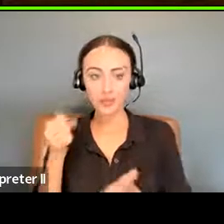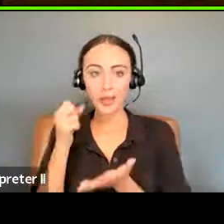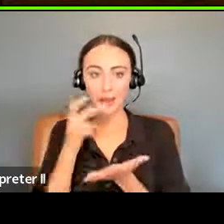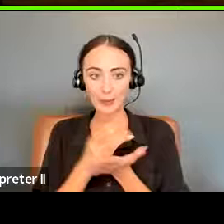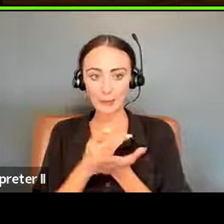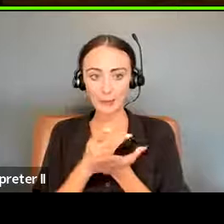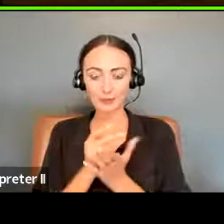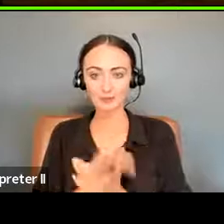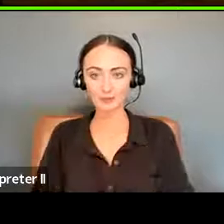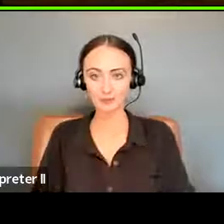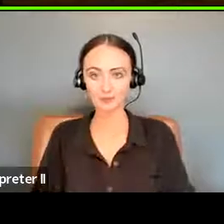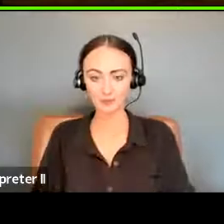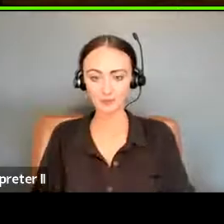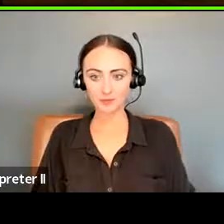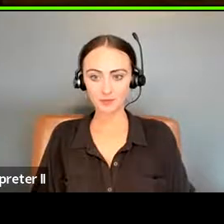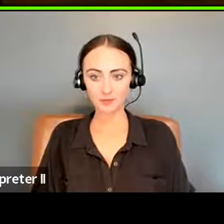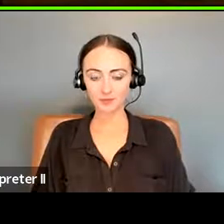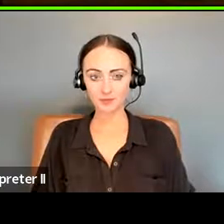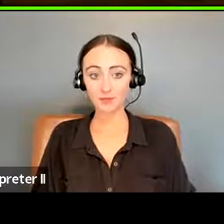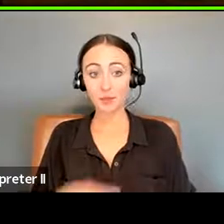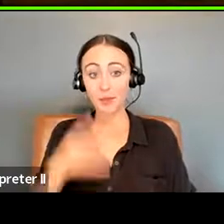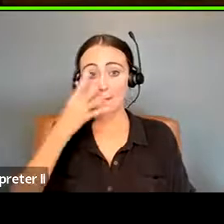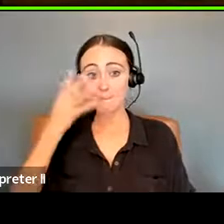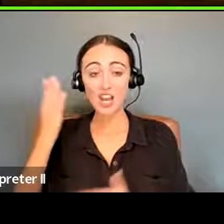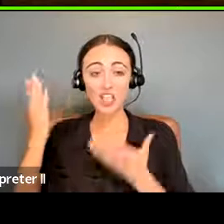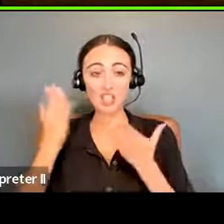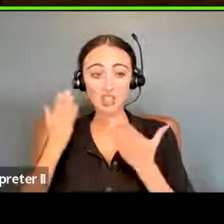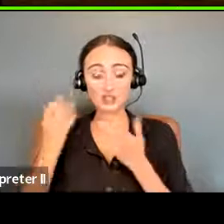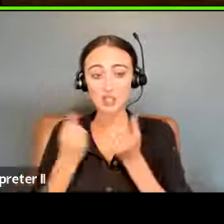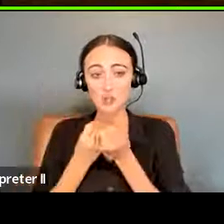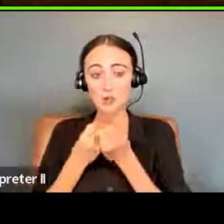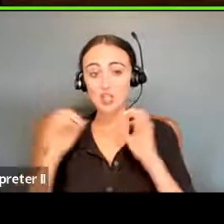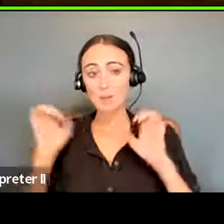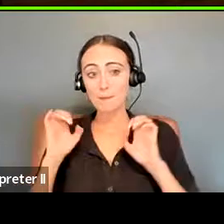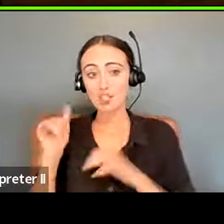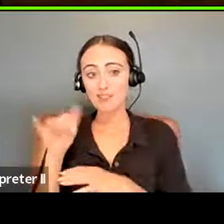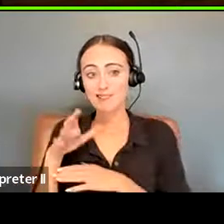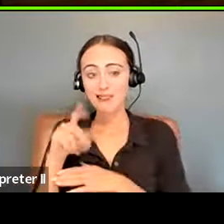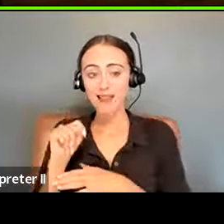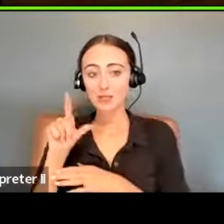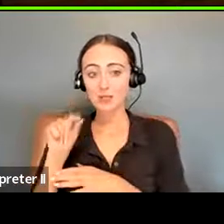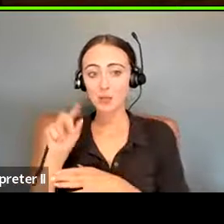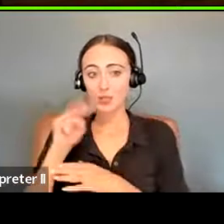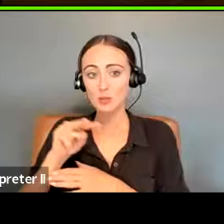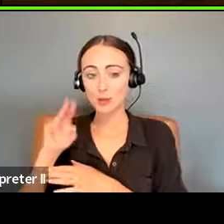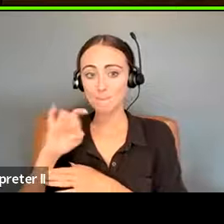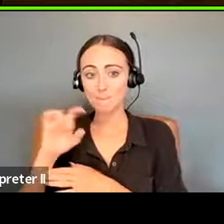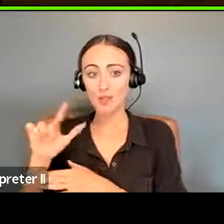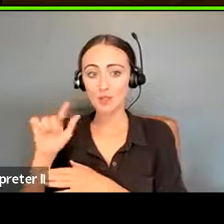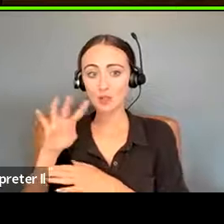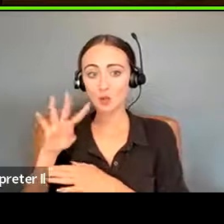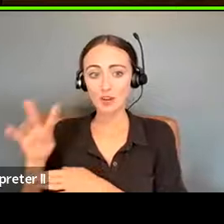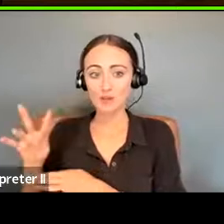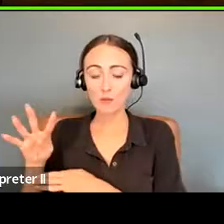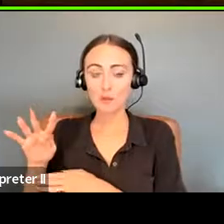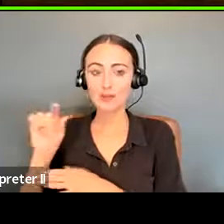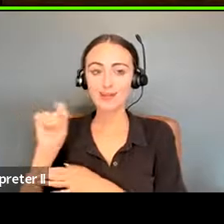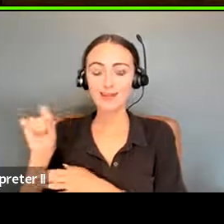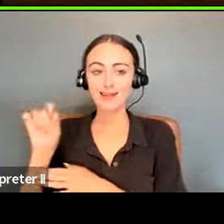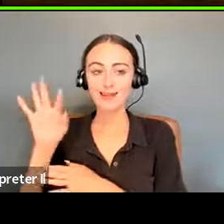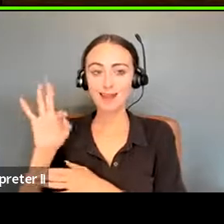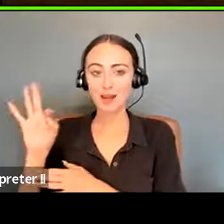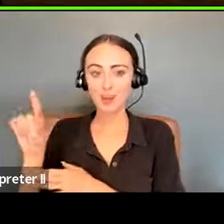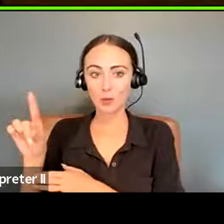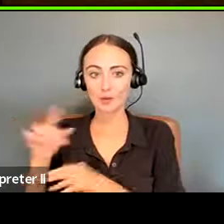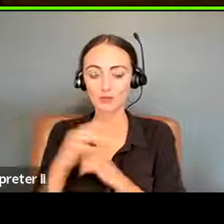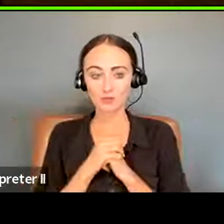approved. Migrant Services and Supports Emergency Act of 2022, Bill 24-991.